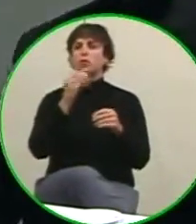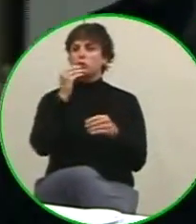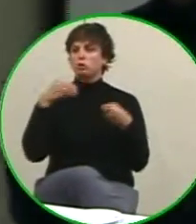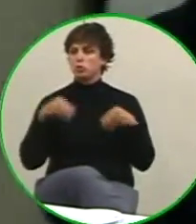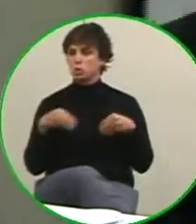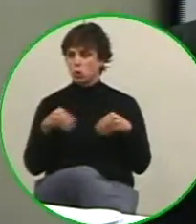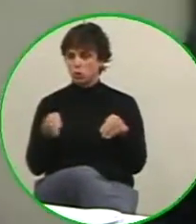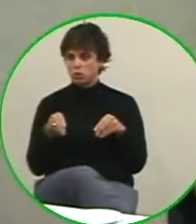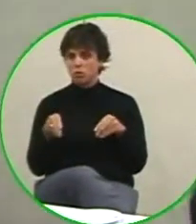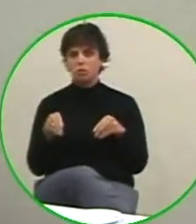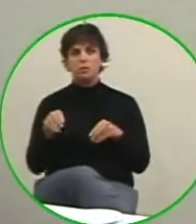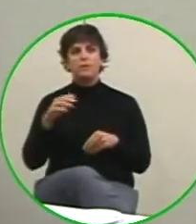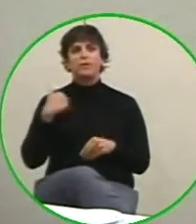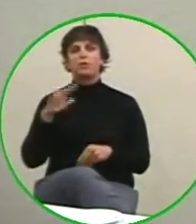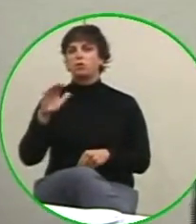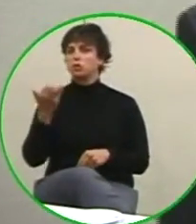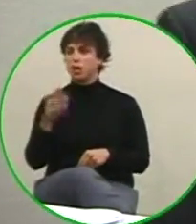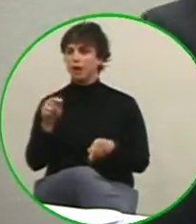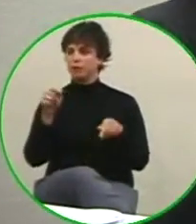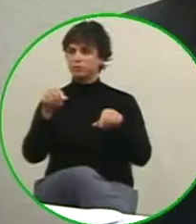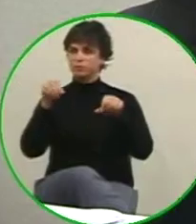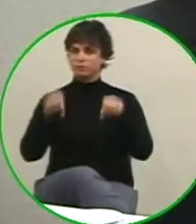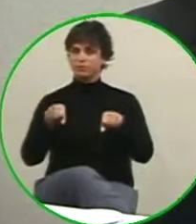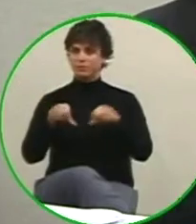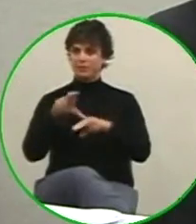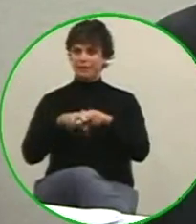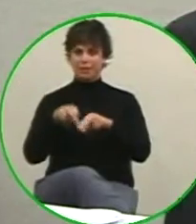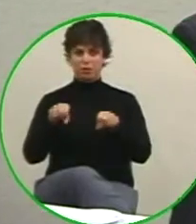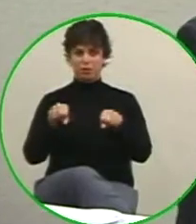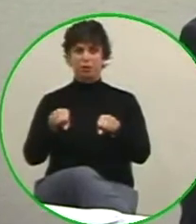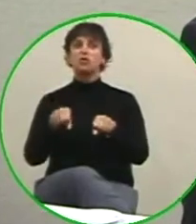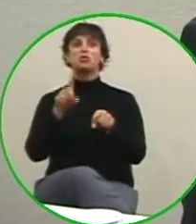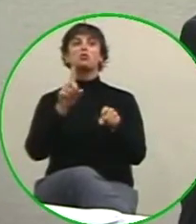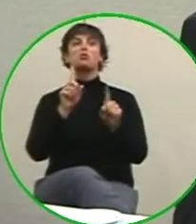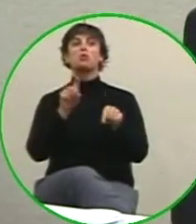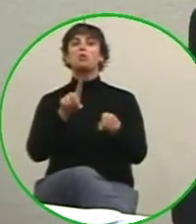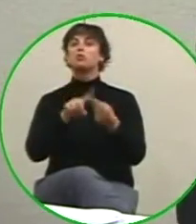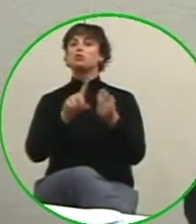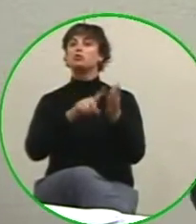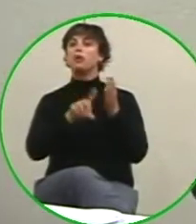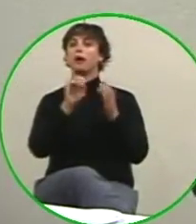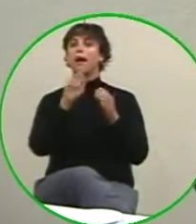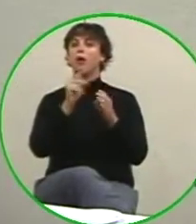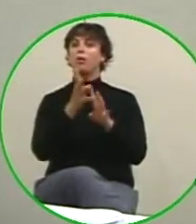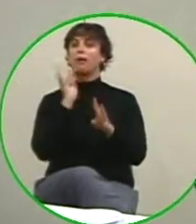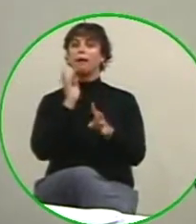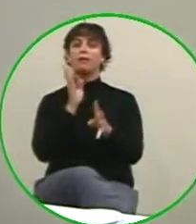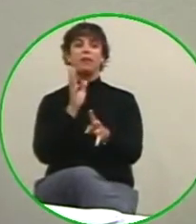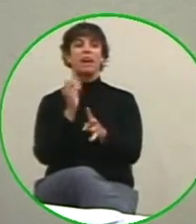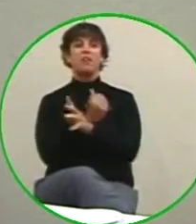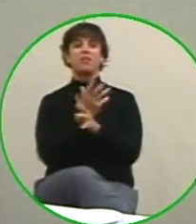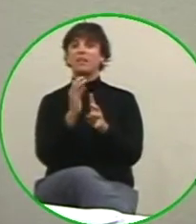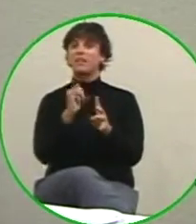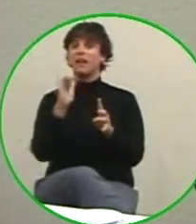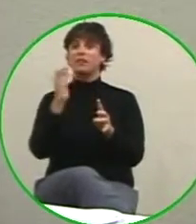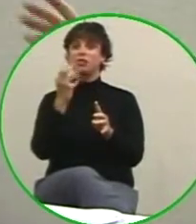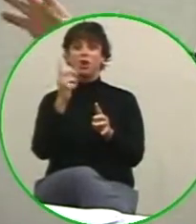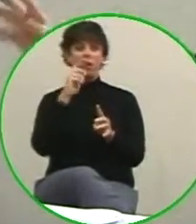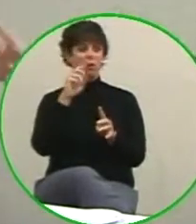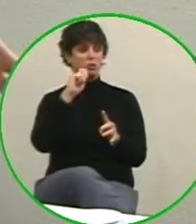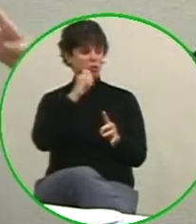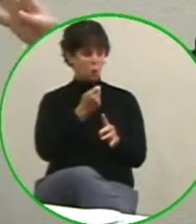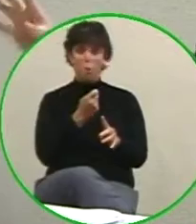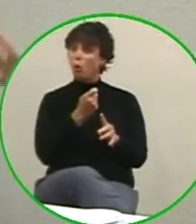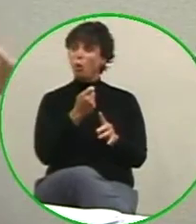You have your child in the cart. You go into the checkout line. everything that child has ever thought was cool looking is